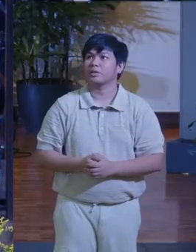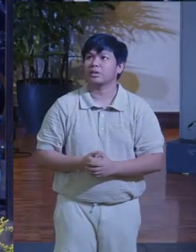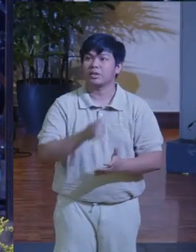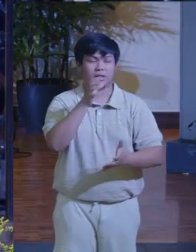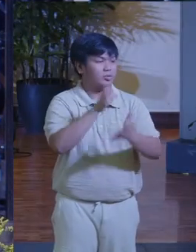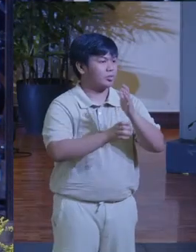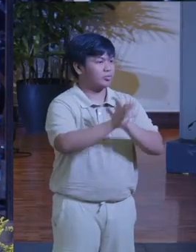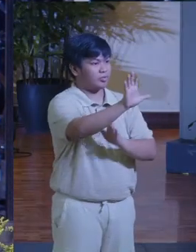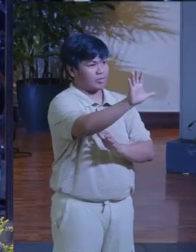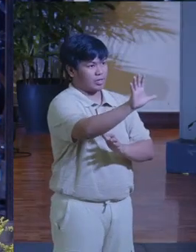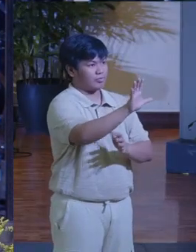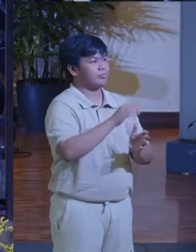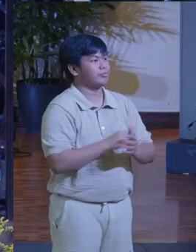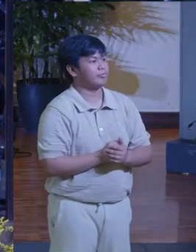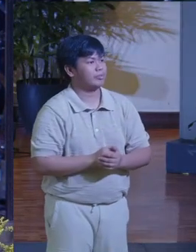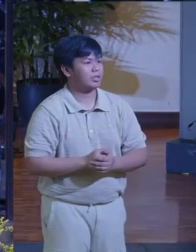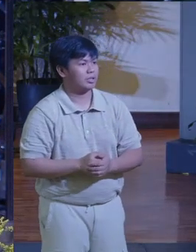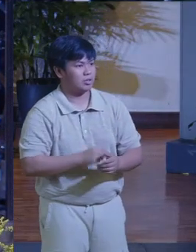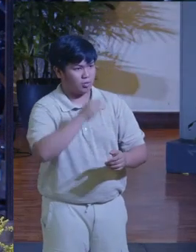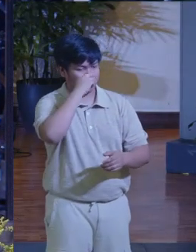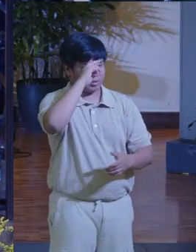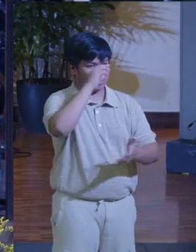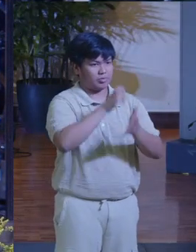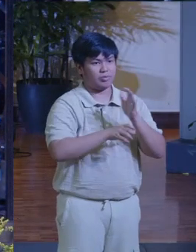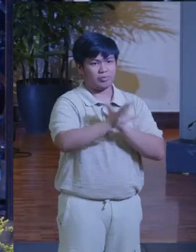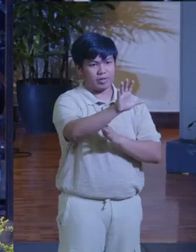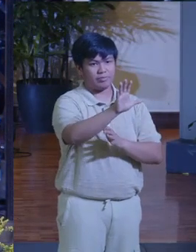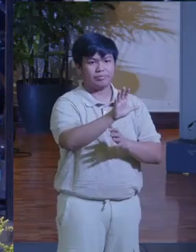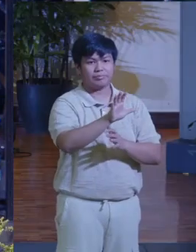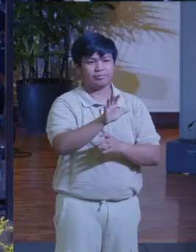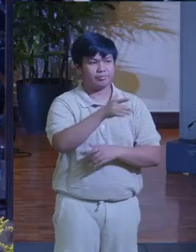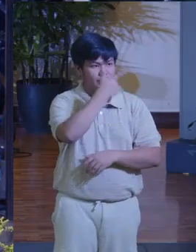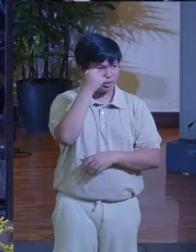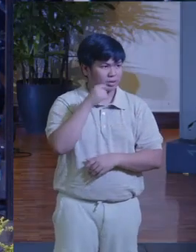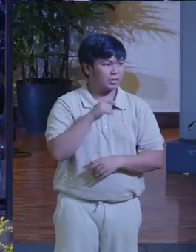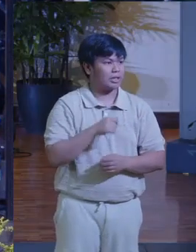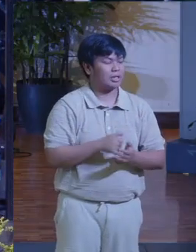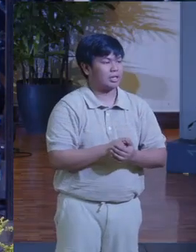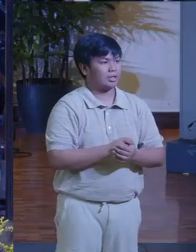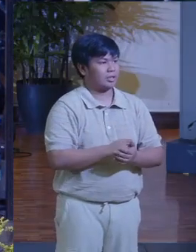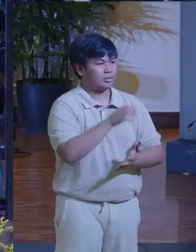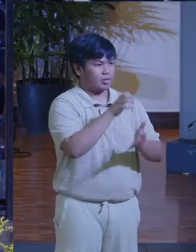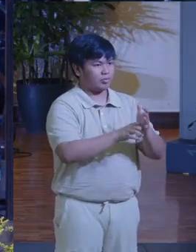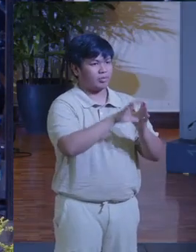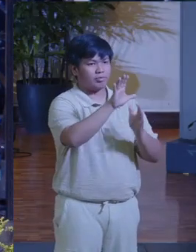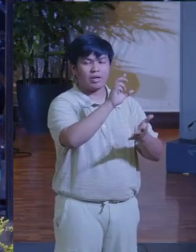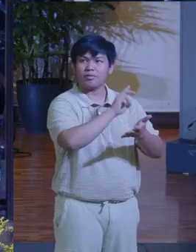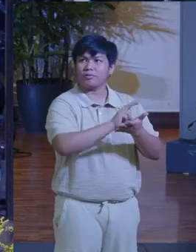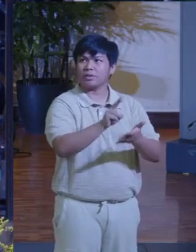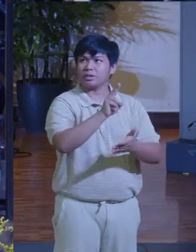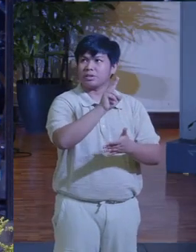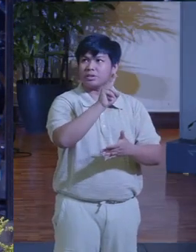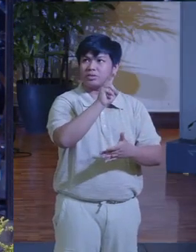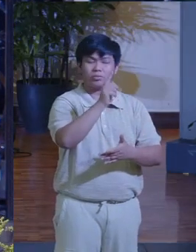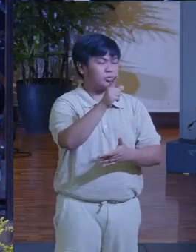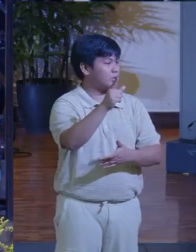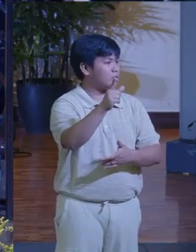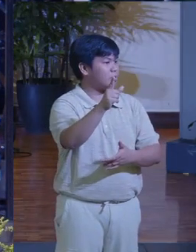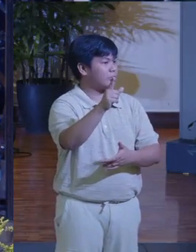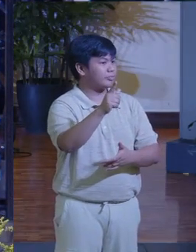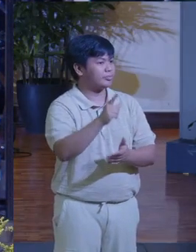chapter 5 ng Romans. Kasi sabi niya sa chapter 5 verse 21,